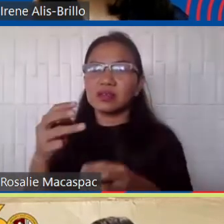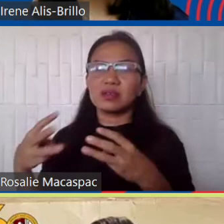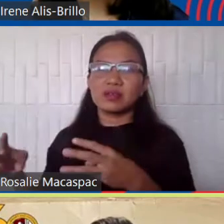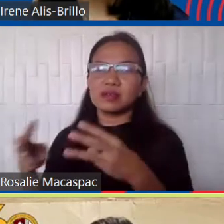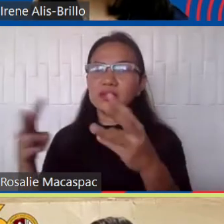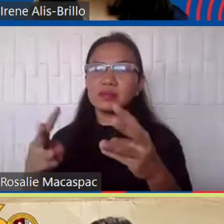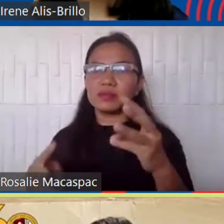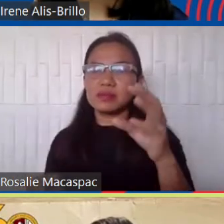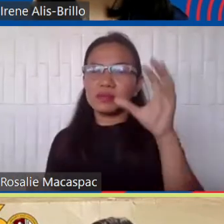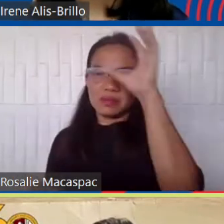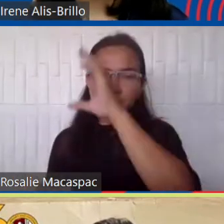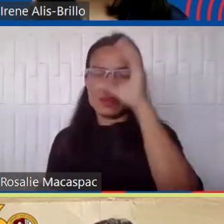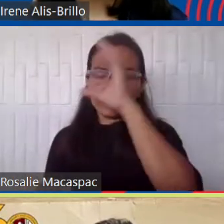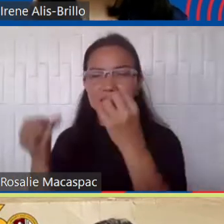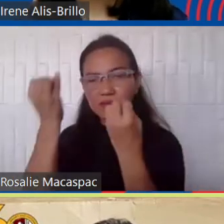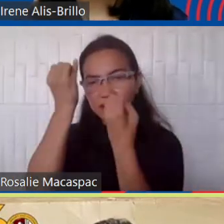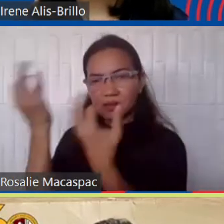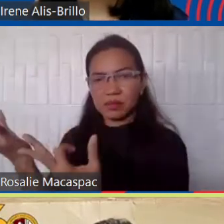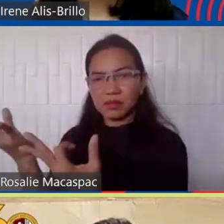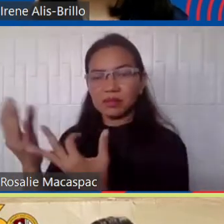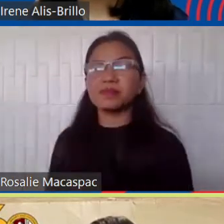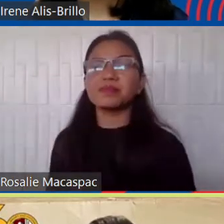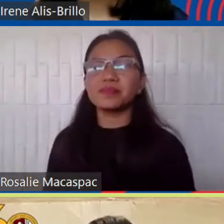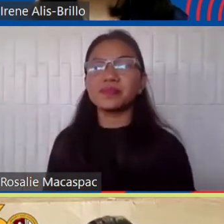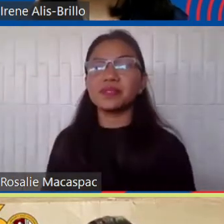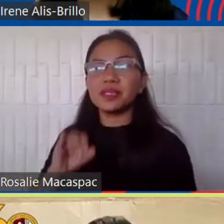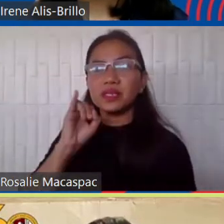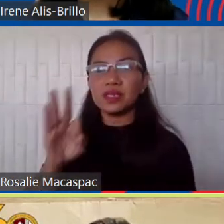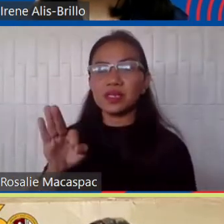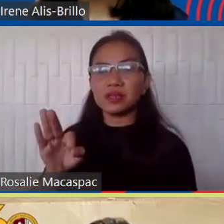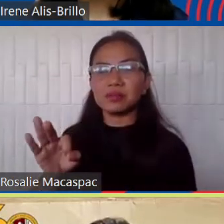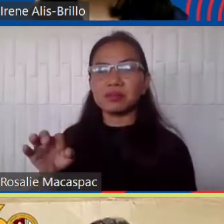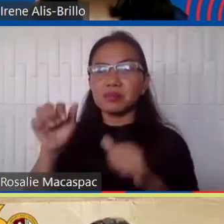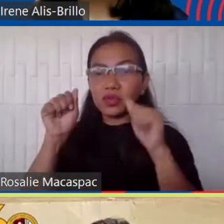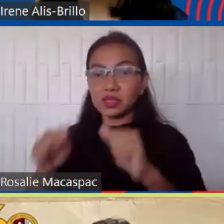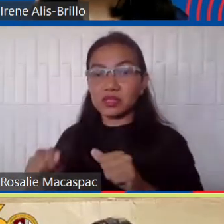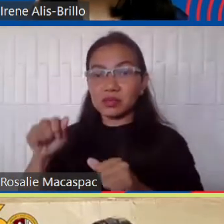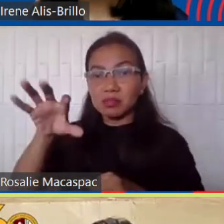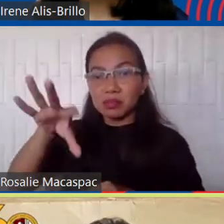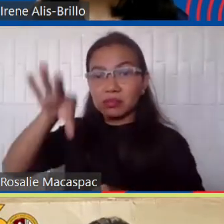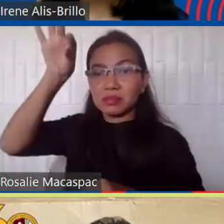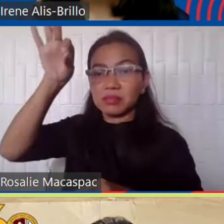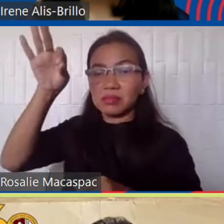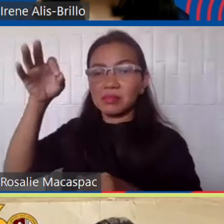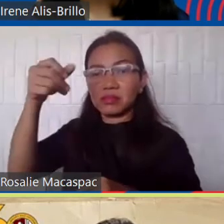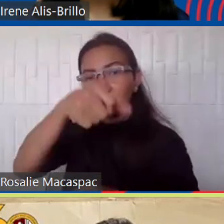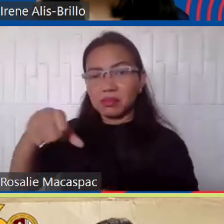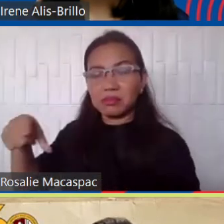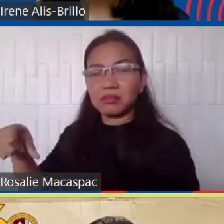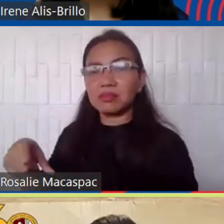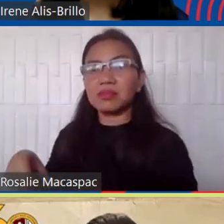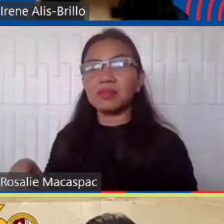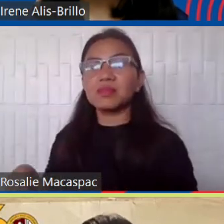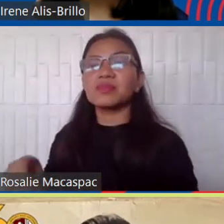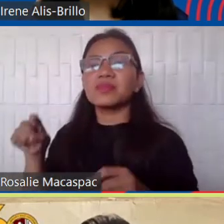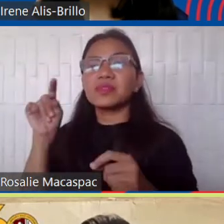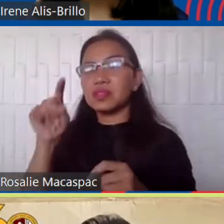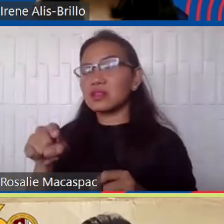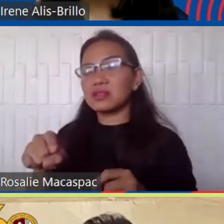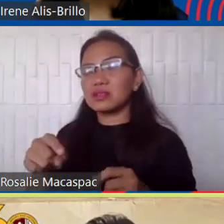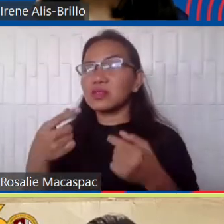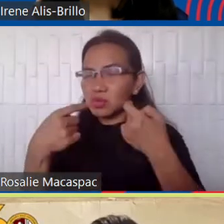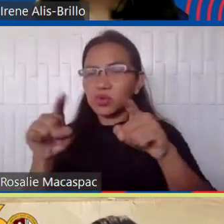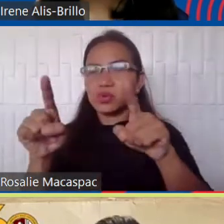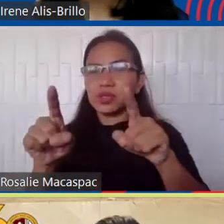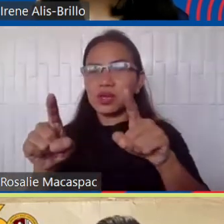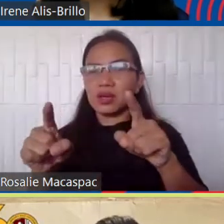for information, and if they can find anything, then this is the time that they can go to librarians.